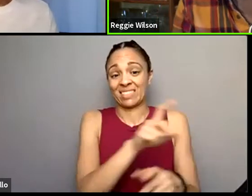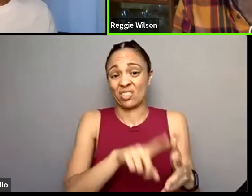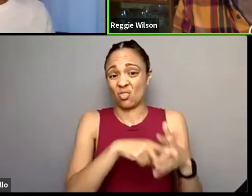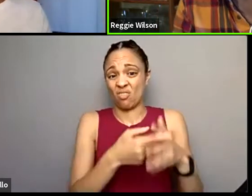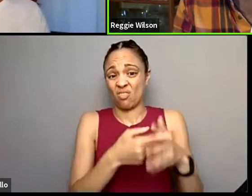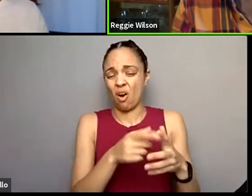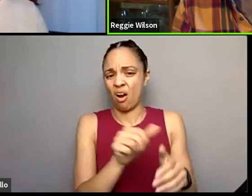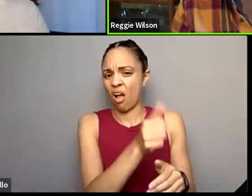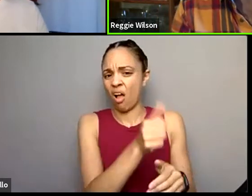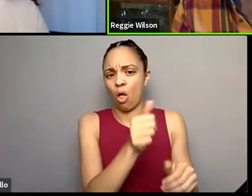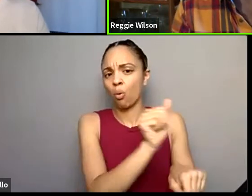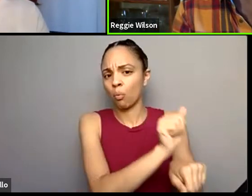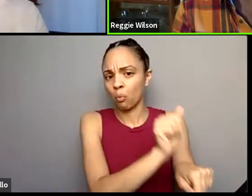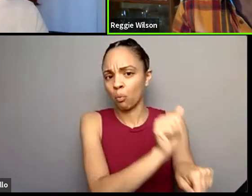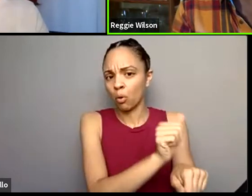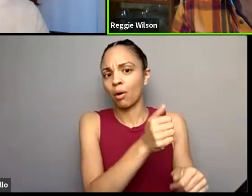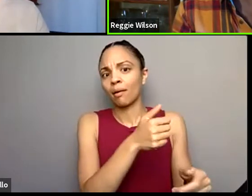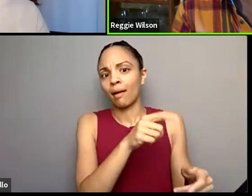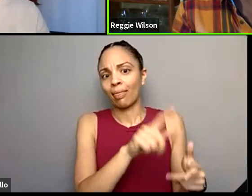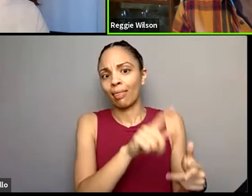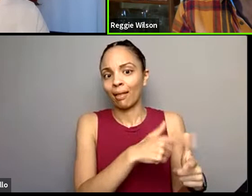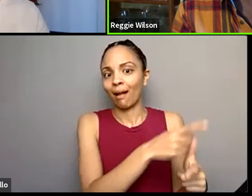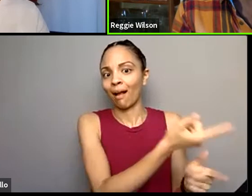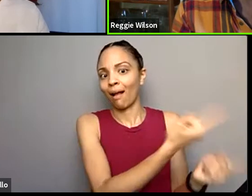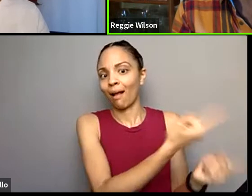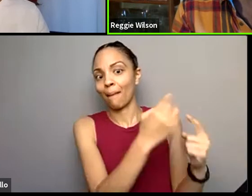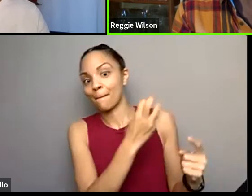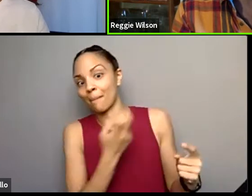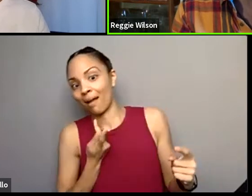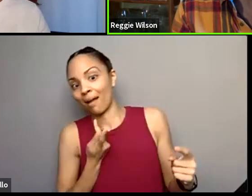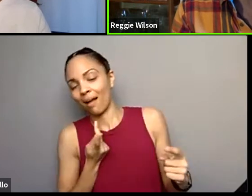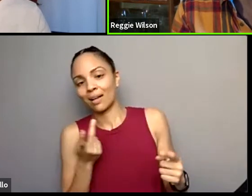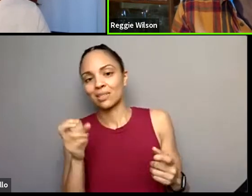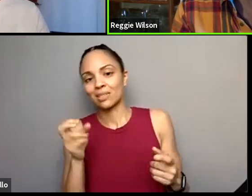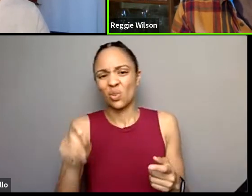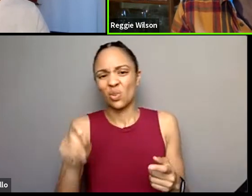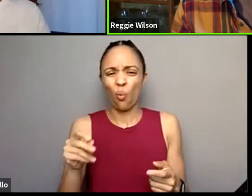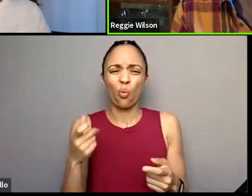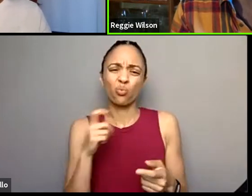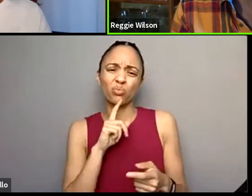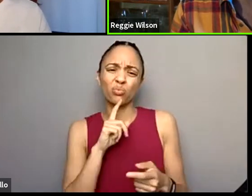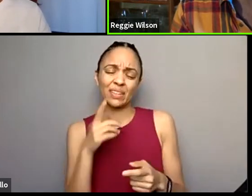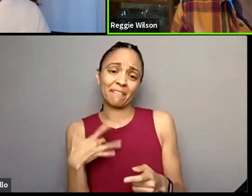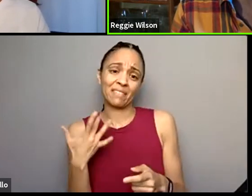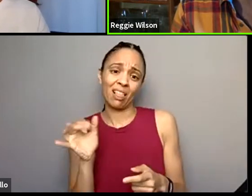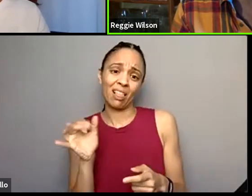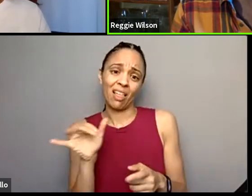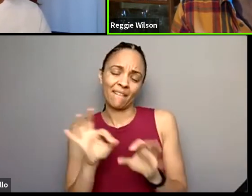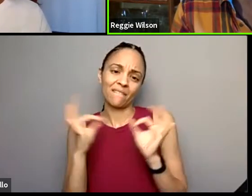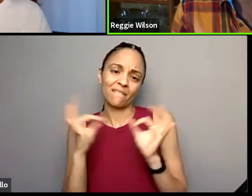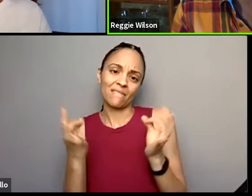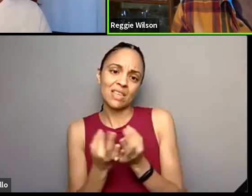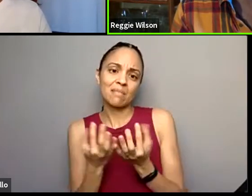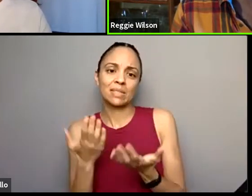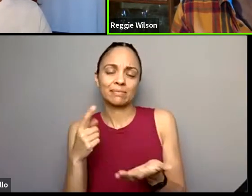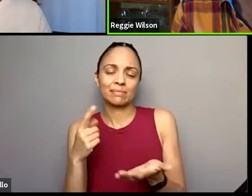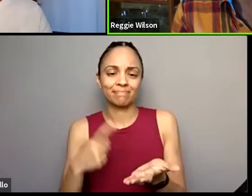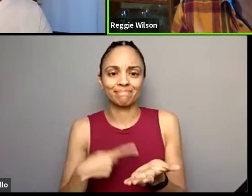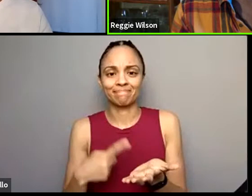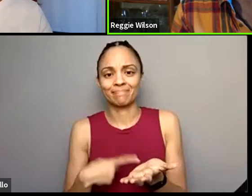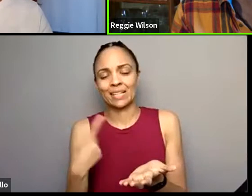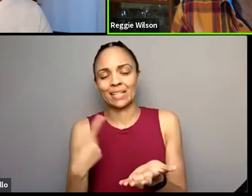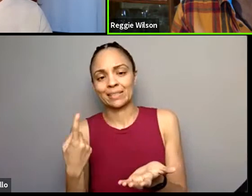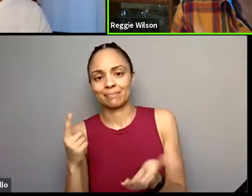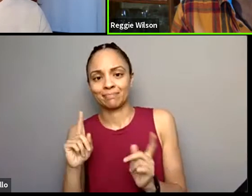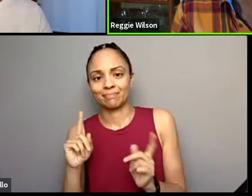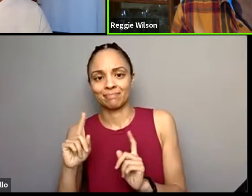Raja is one of the newer, that's a newer batch of folks that came in the, I was gonna say the